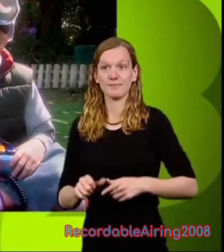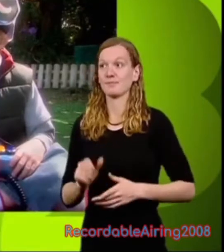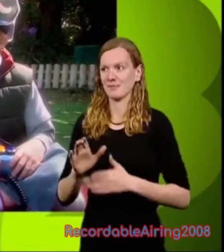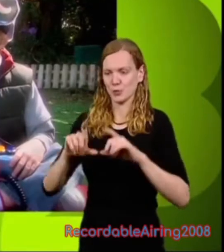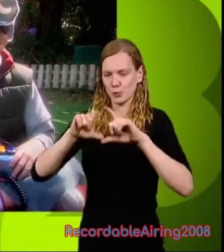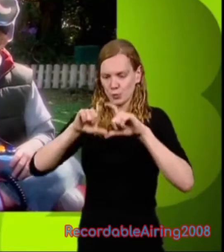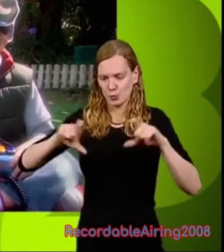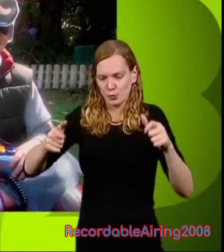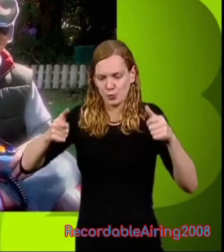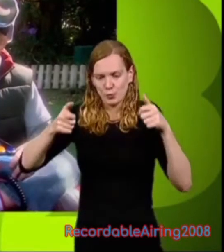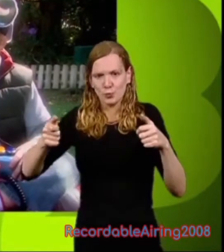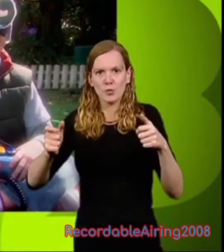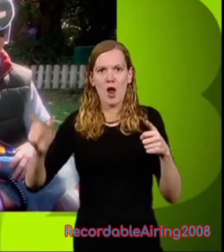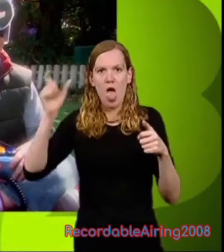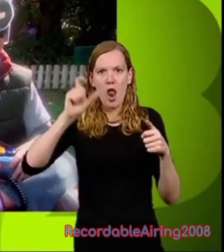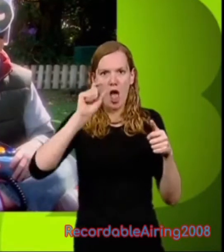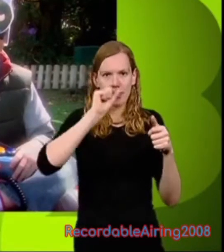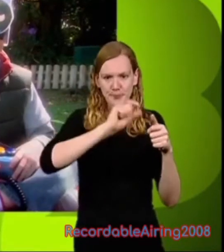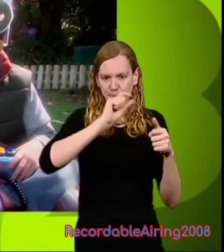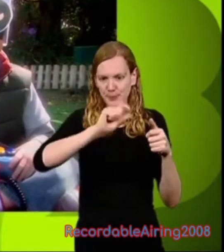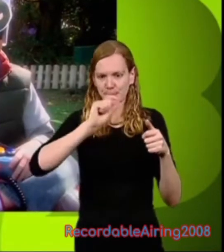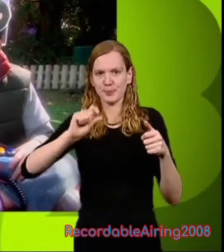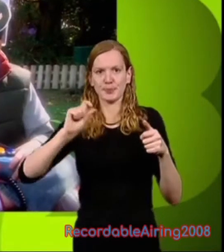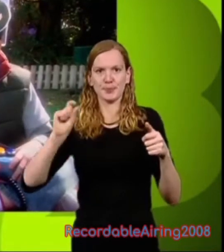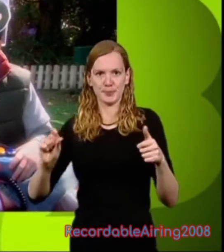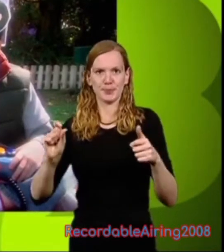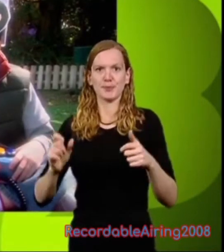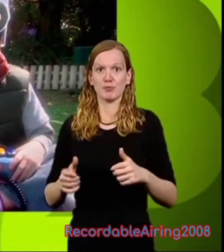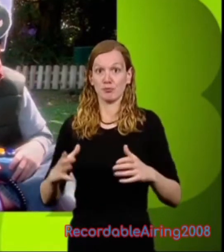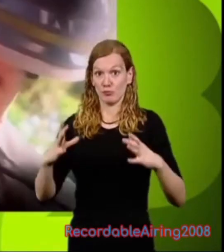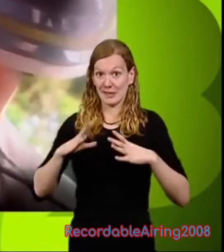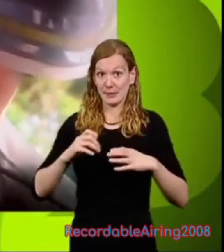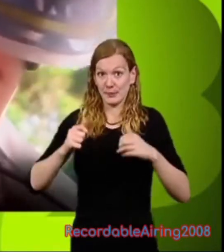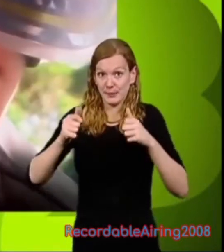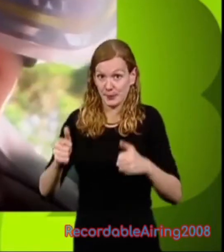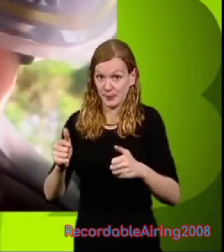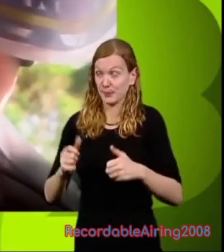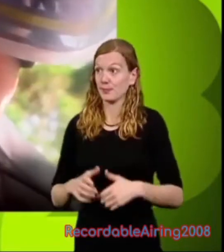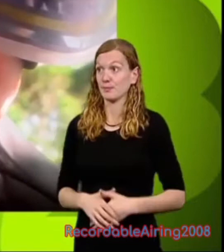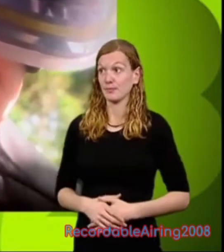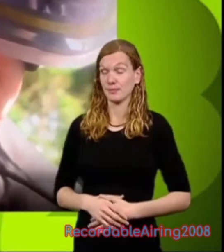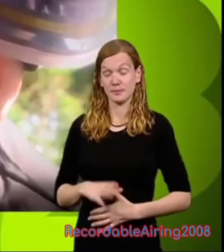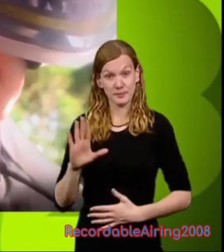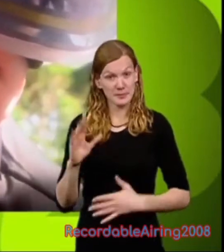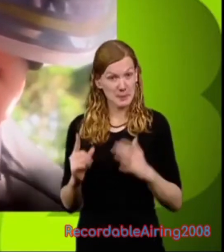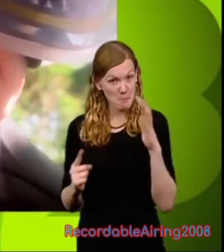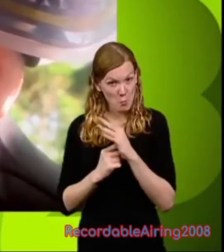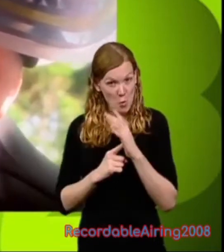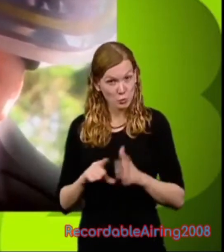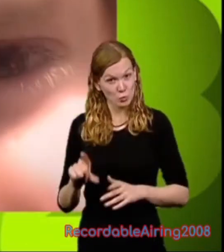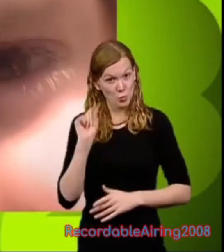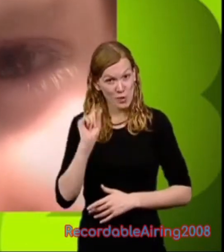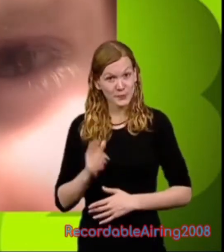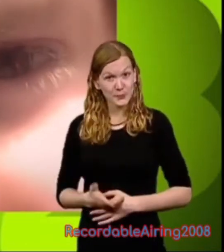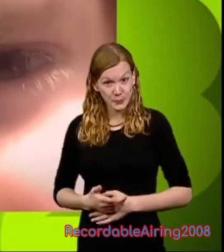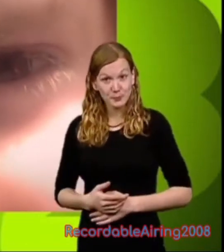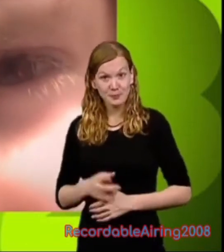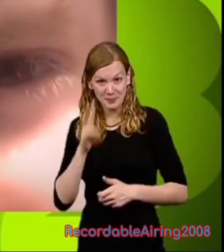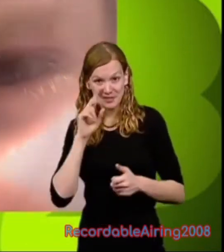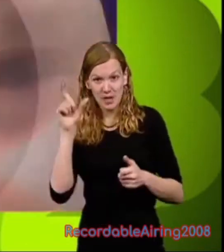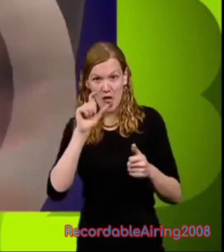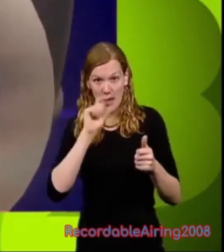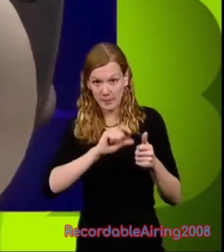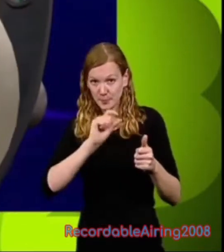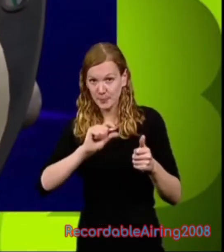Saucy, plasma control pads at the ready. To make this very important choice, you need to press the colored button for the tune you want to